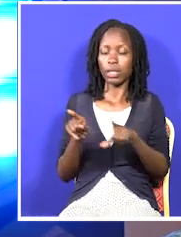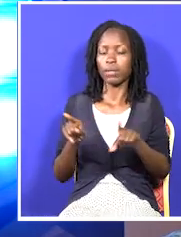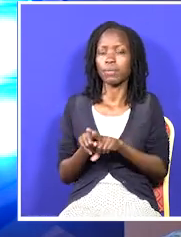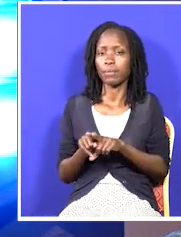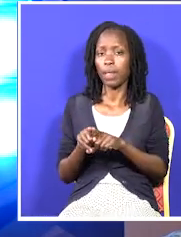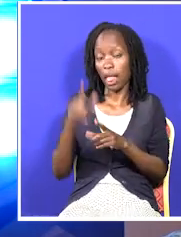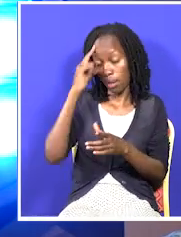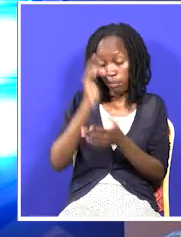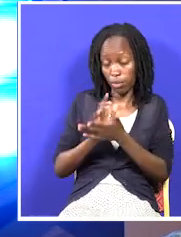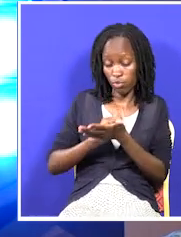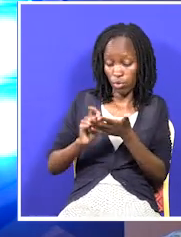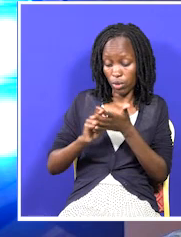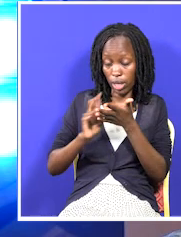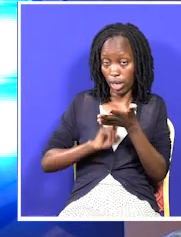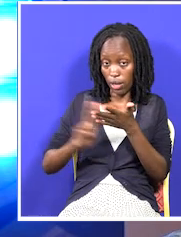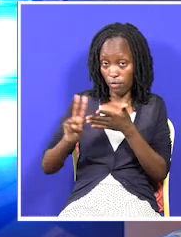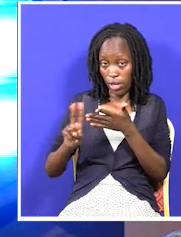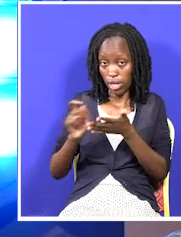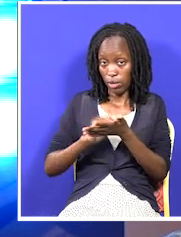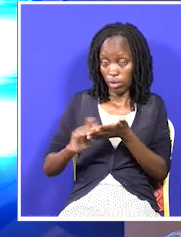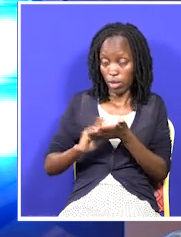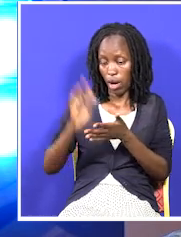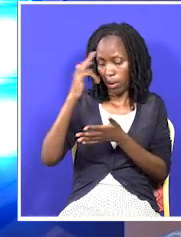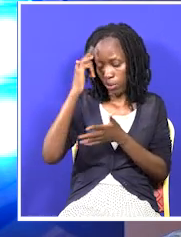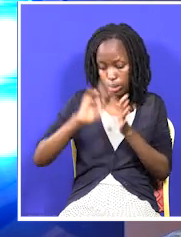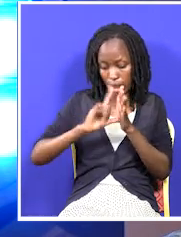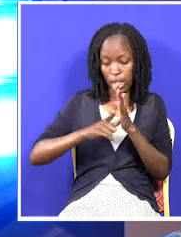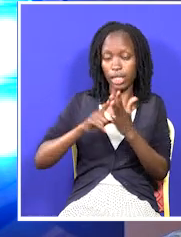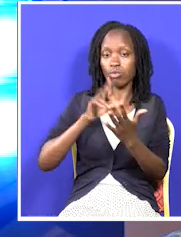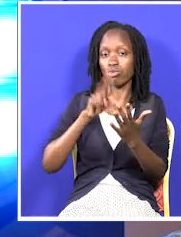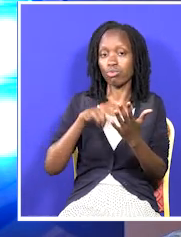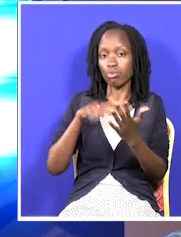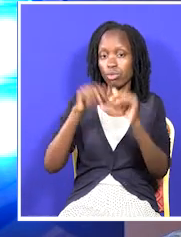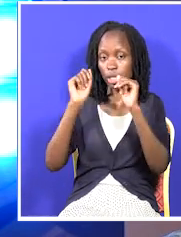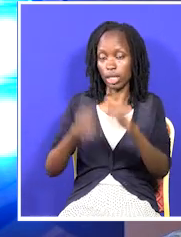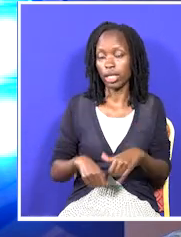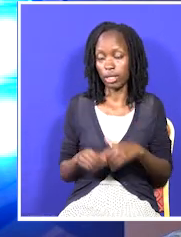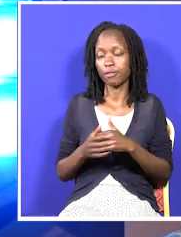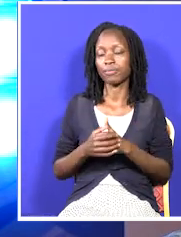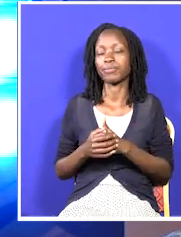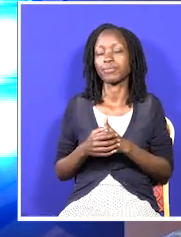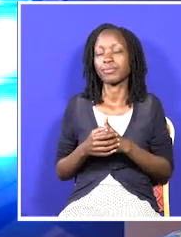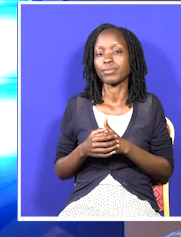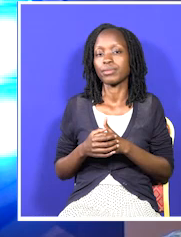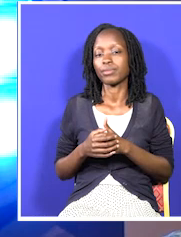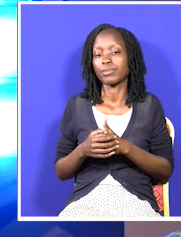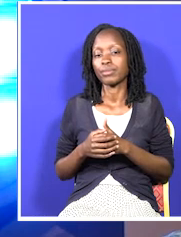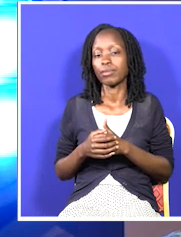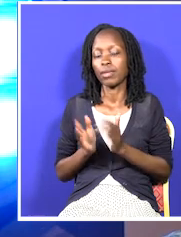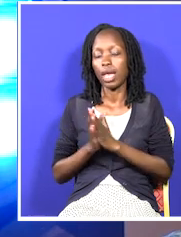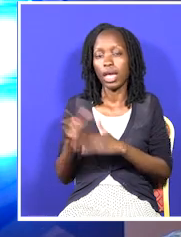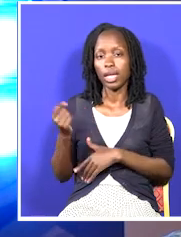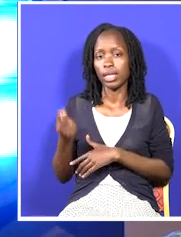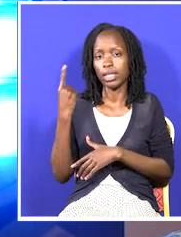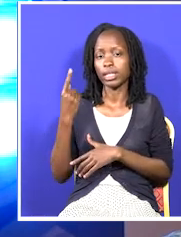believe that you are writing these scriptures down because you can go and read it for yourself and